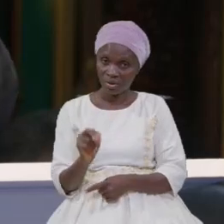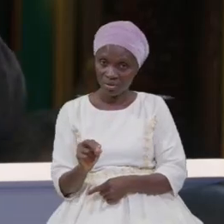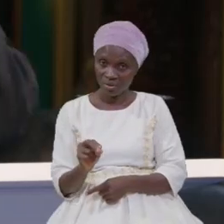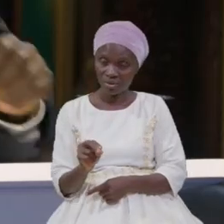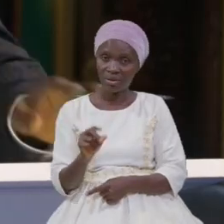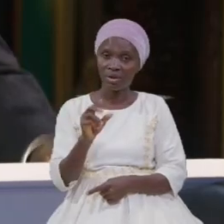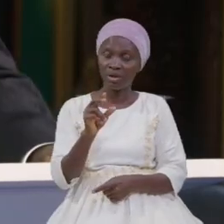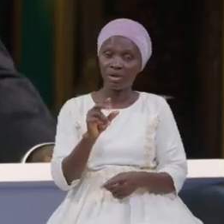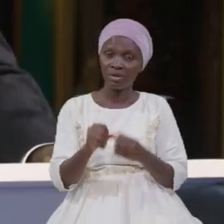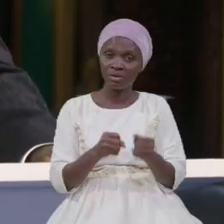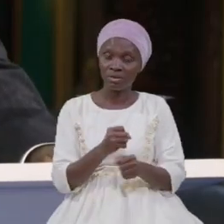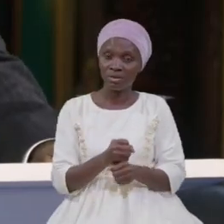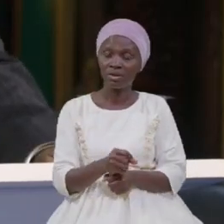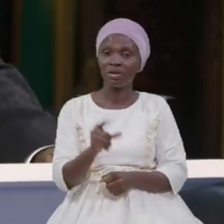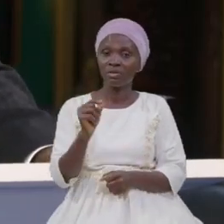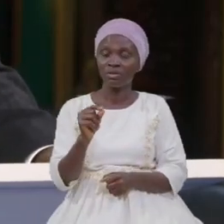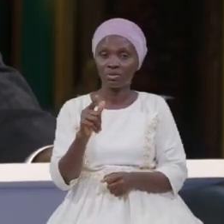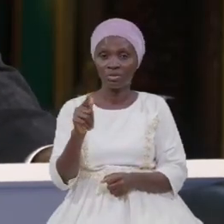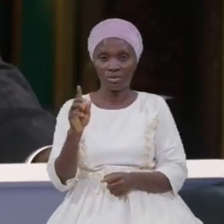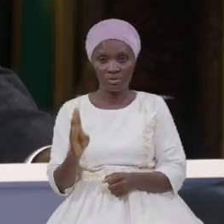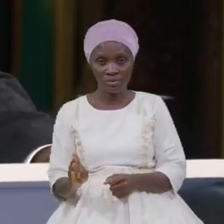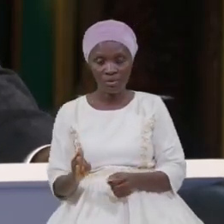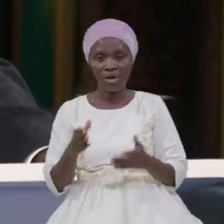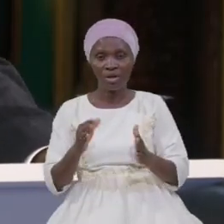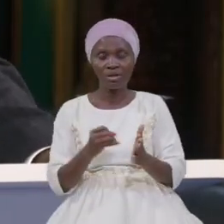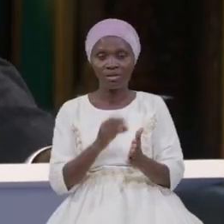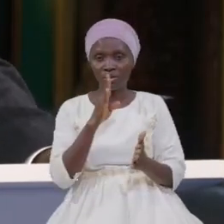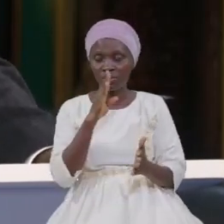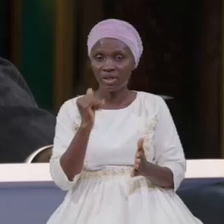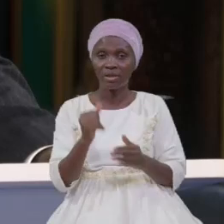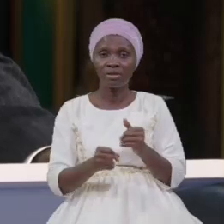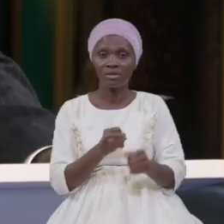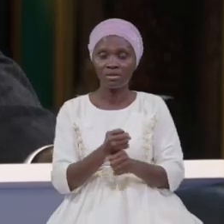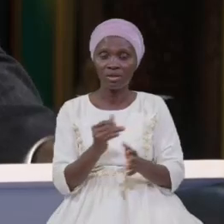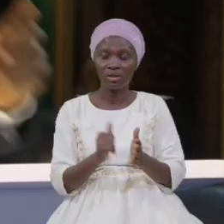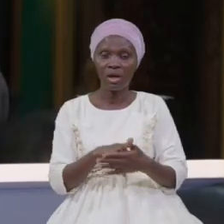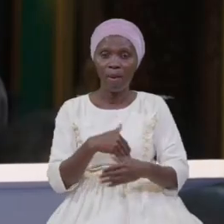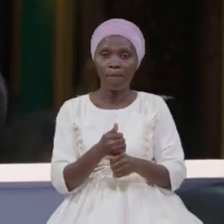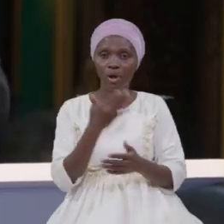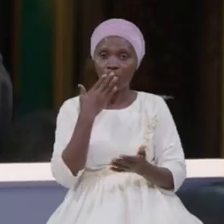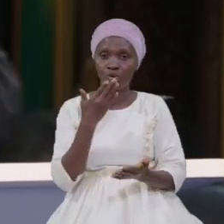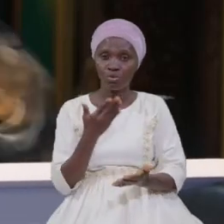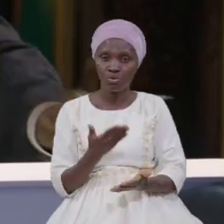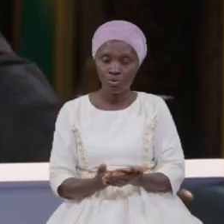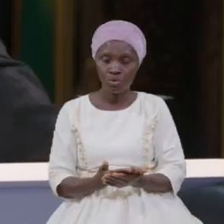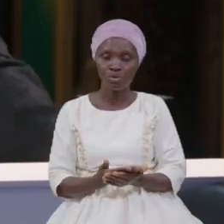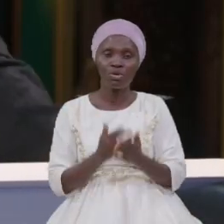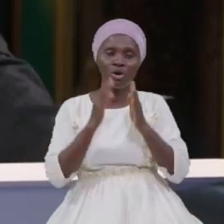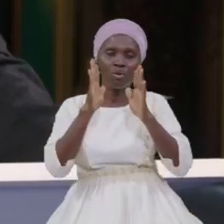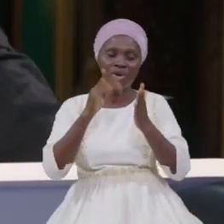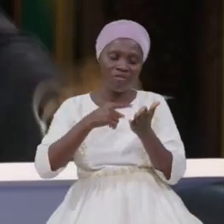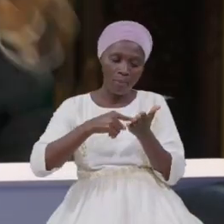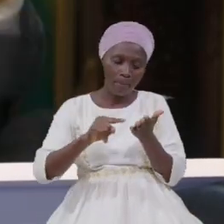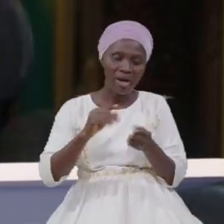make reference to that by the grace of God. It was at the Global Crusade, at